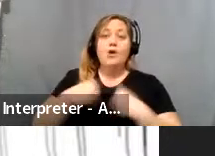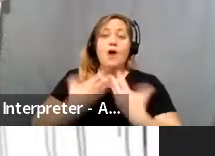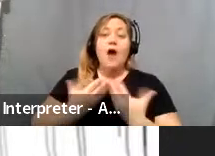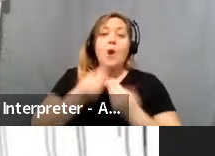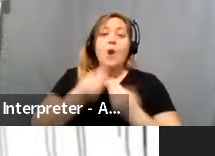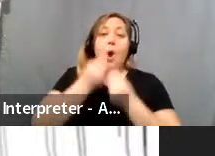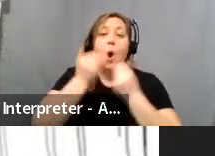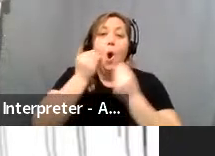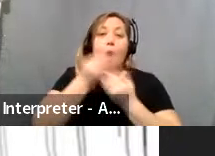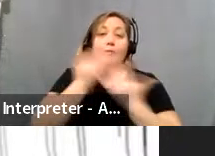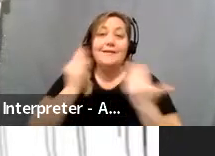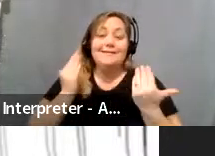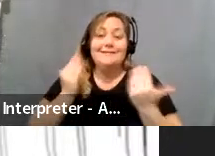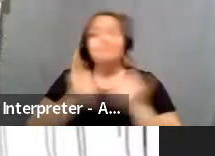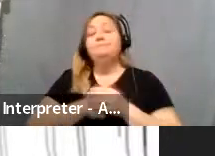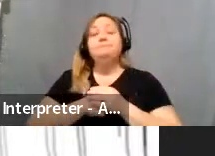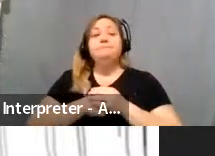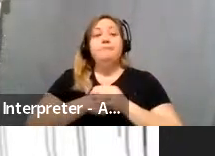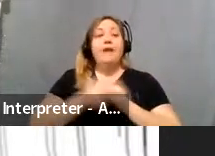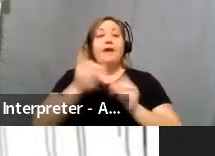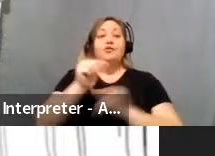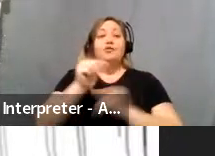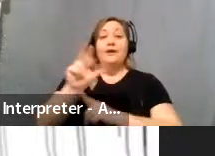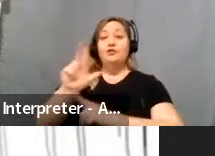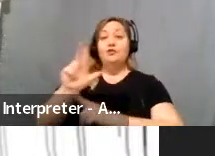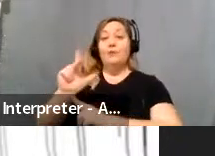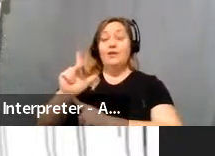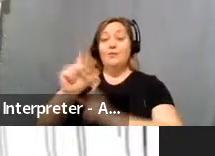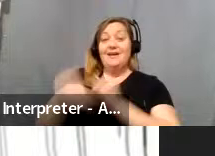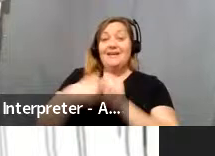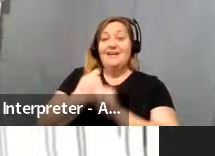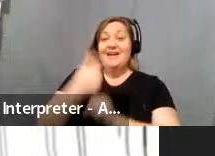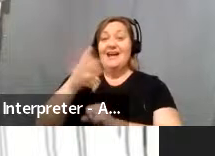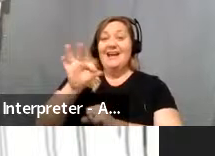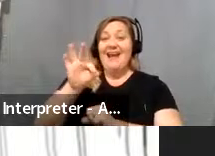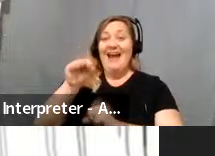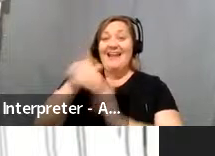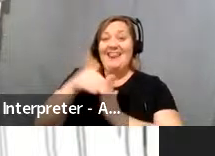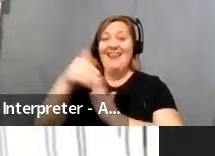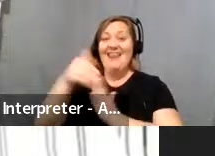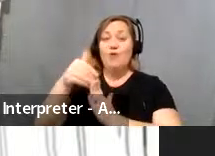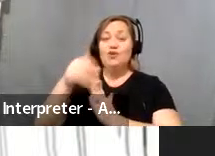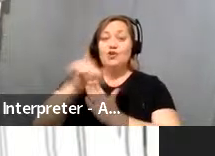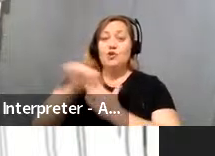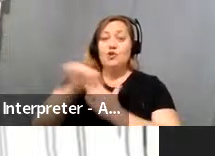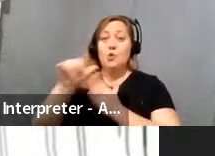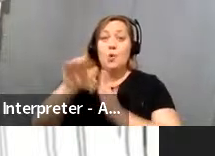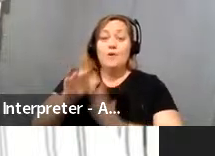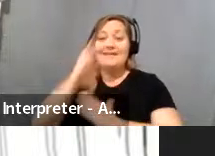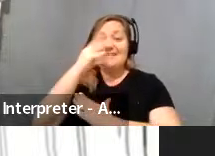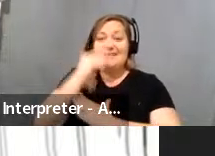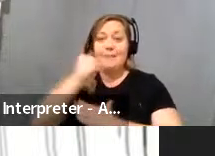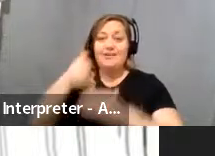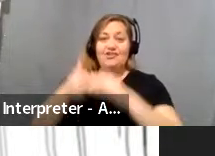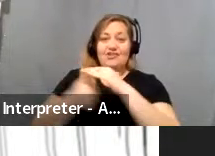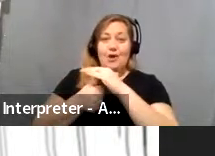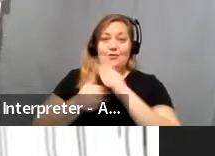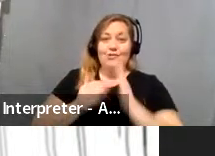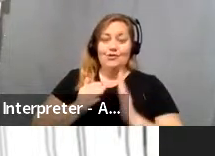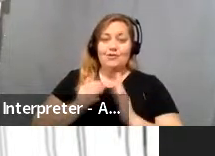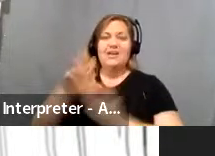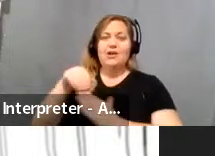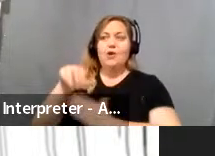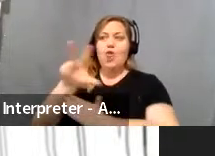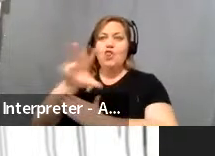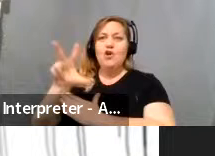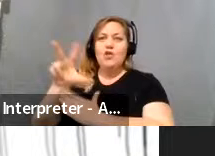Each night of 2023, over 92,000 New Yorkers slept in shelters. This included over 33,000